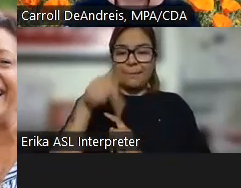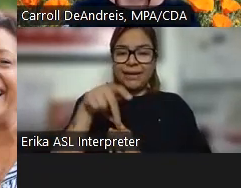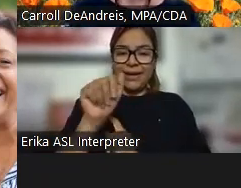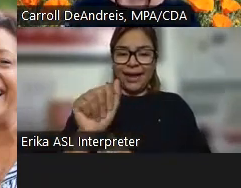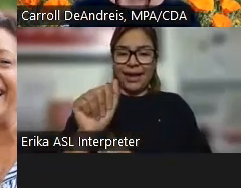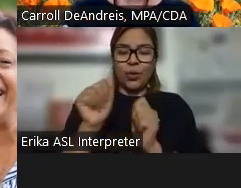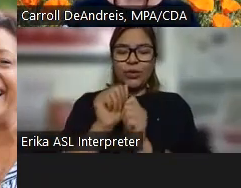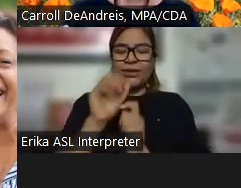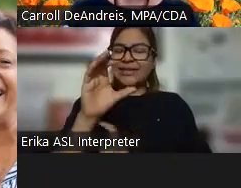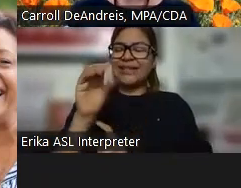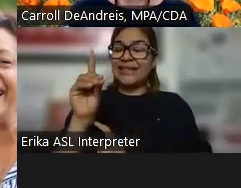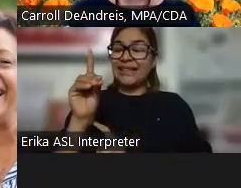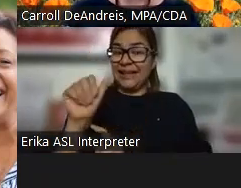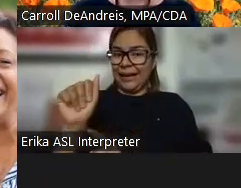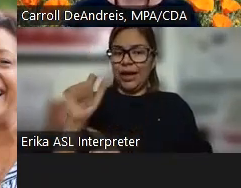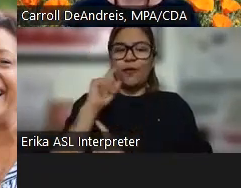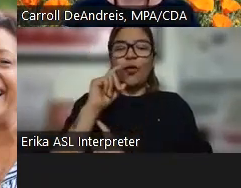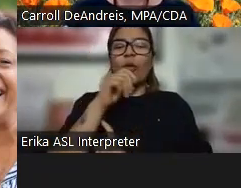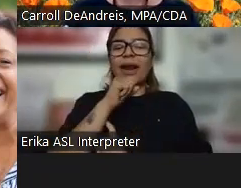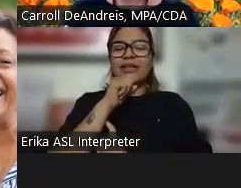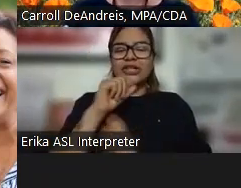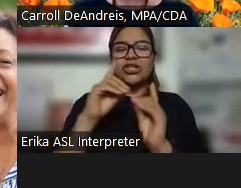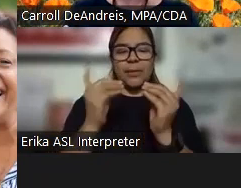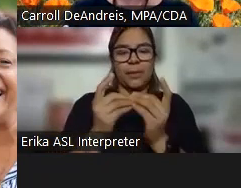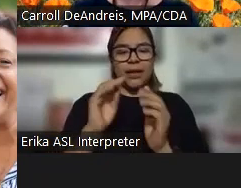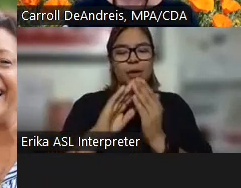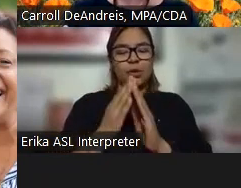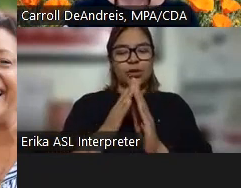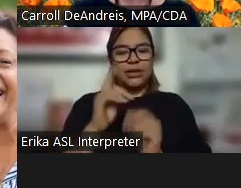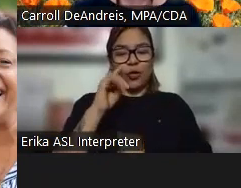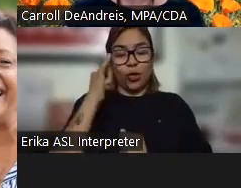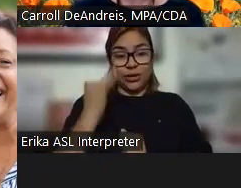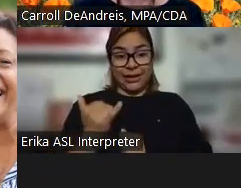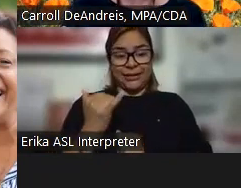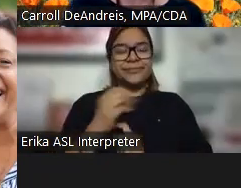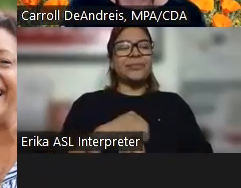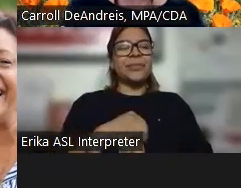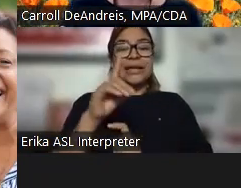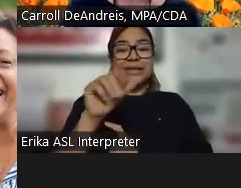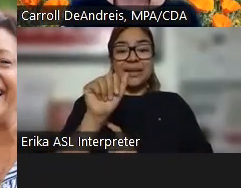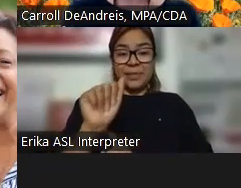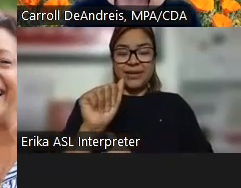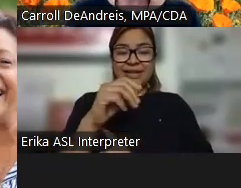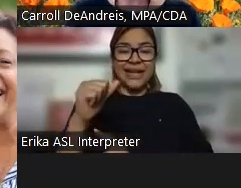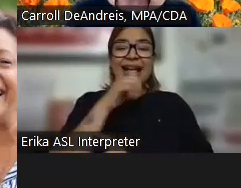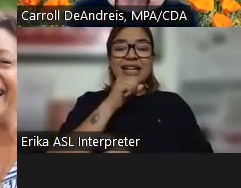Aging. Welcome to today's Disability and Aging Community Living Advisory Committee